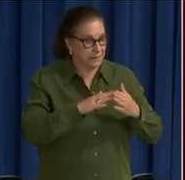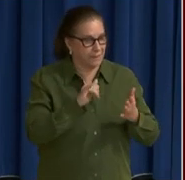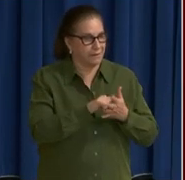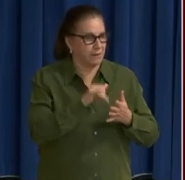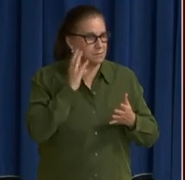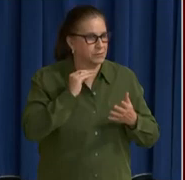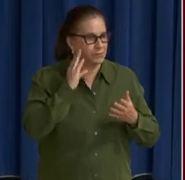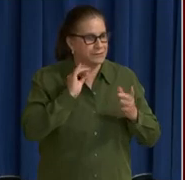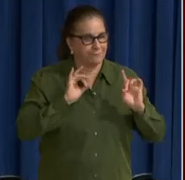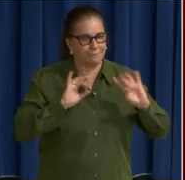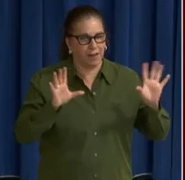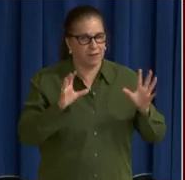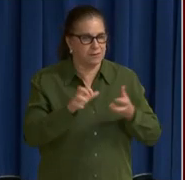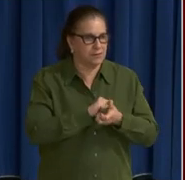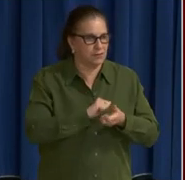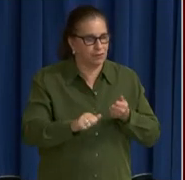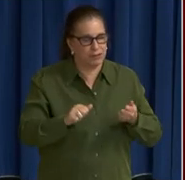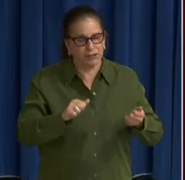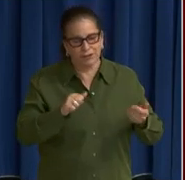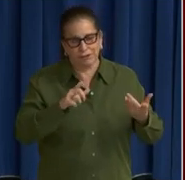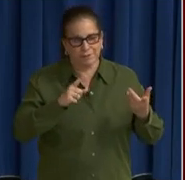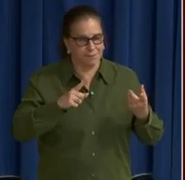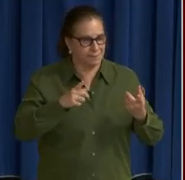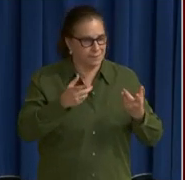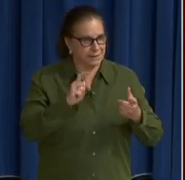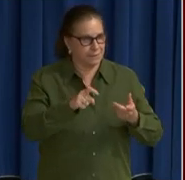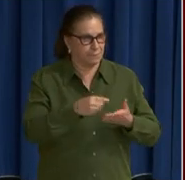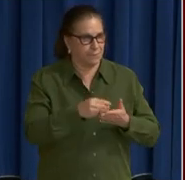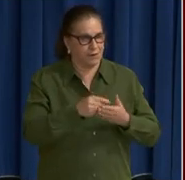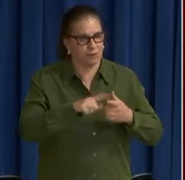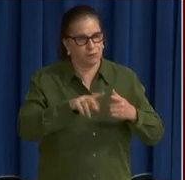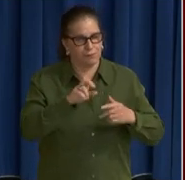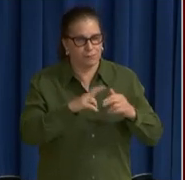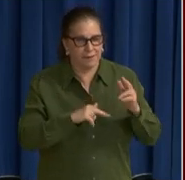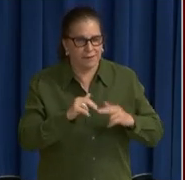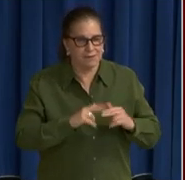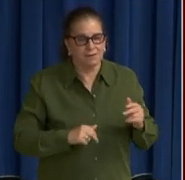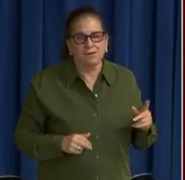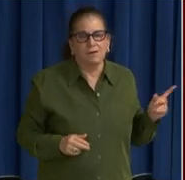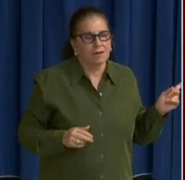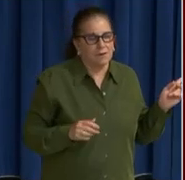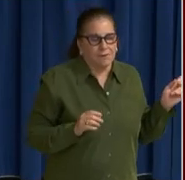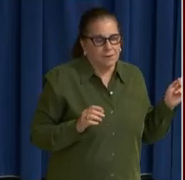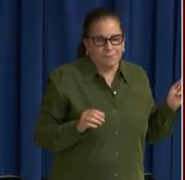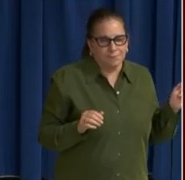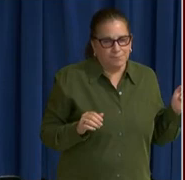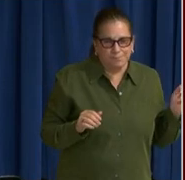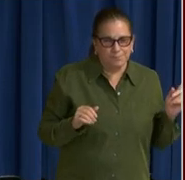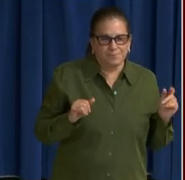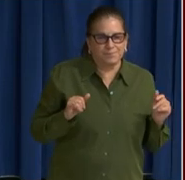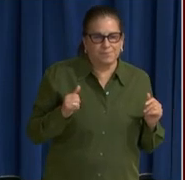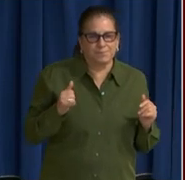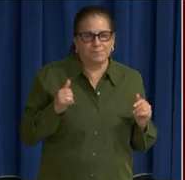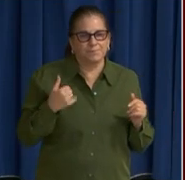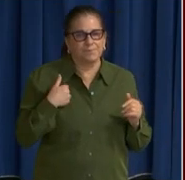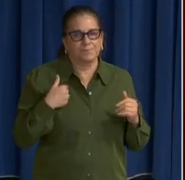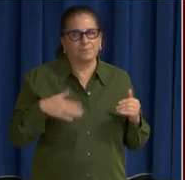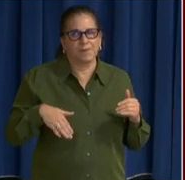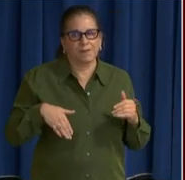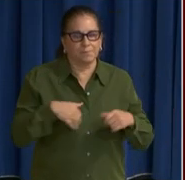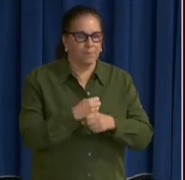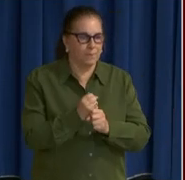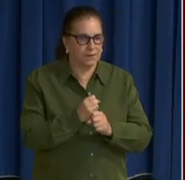political stunt. We know that the president, I try not to make political statements at this